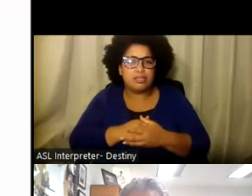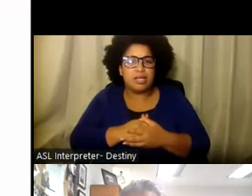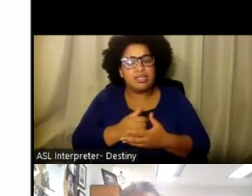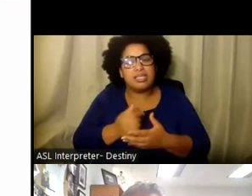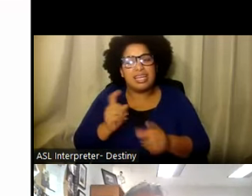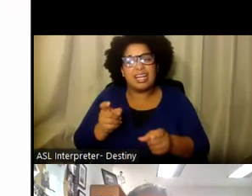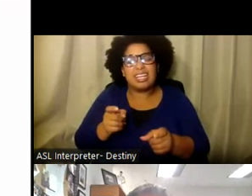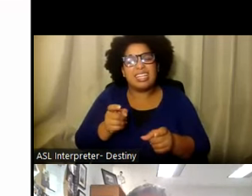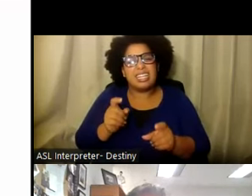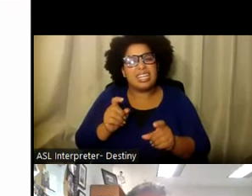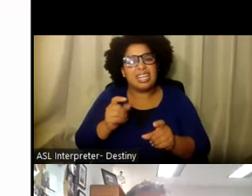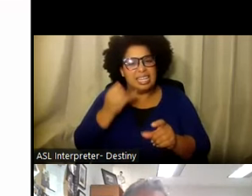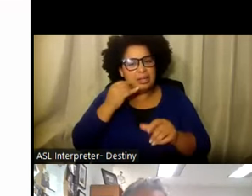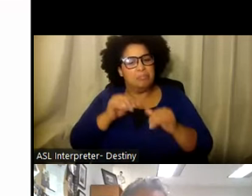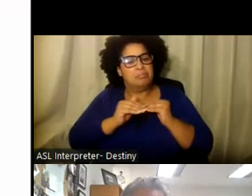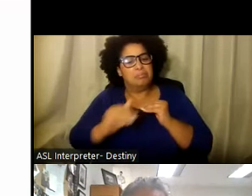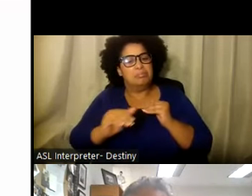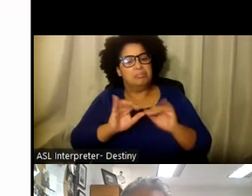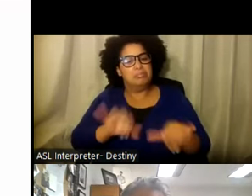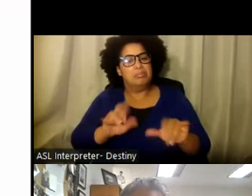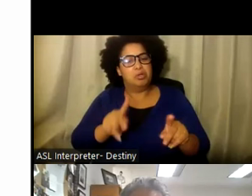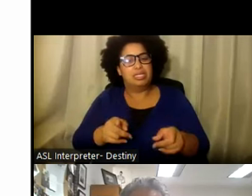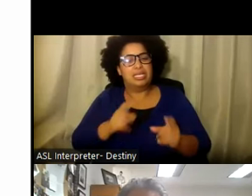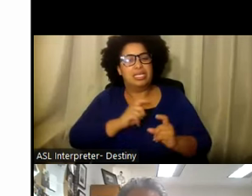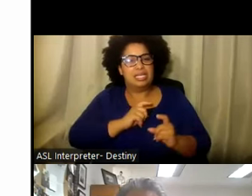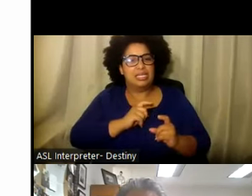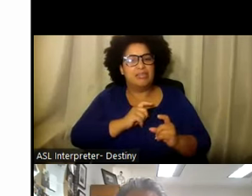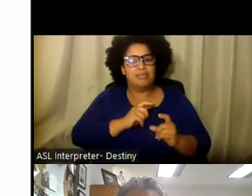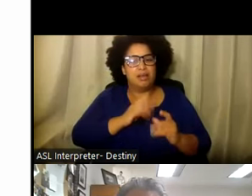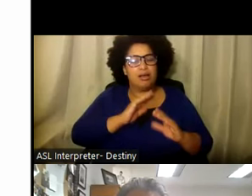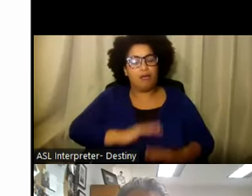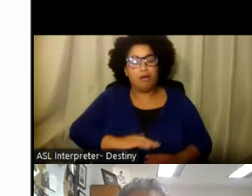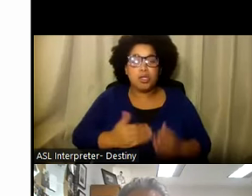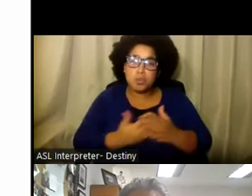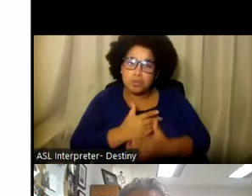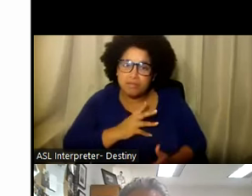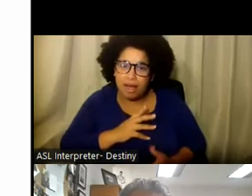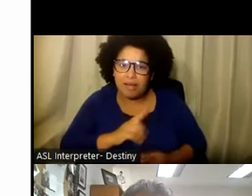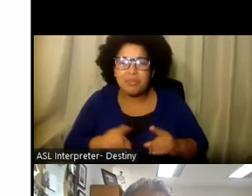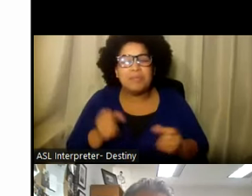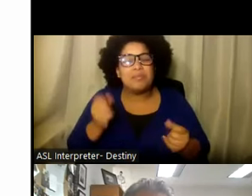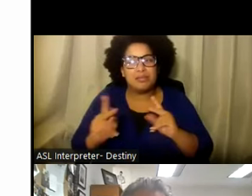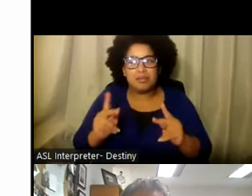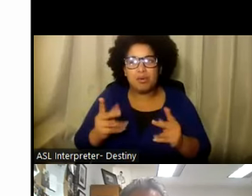people. Sometimes new people are very good too, but there are a lot of people